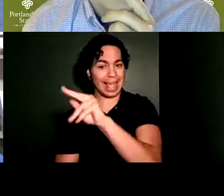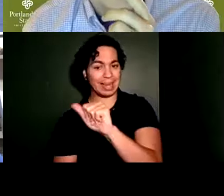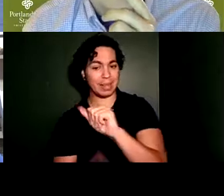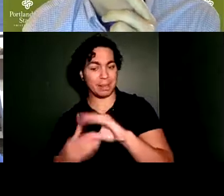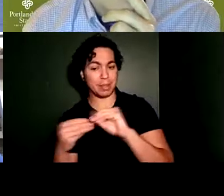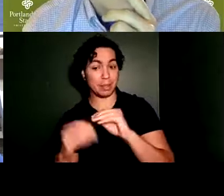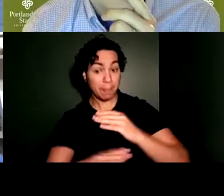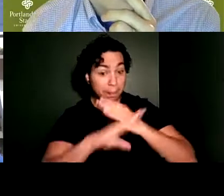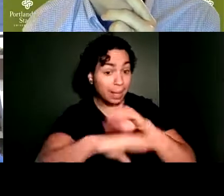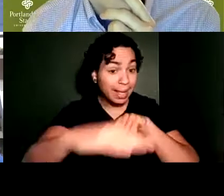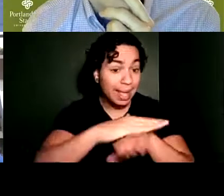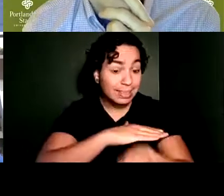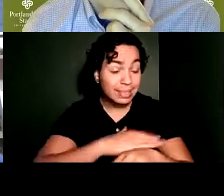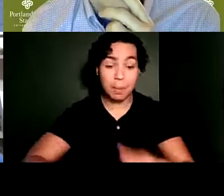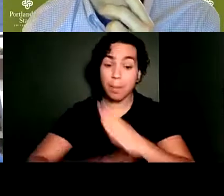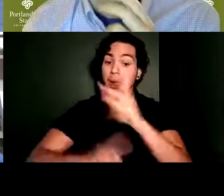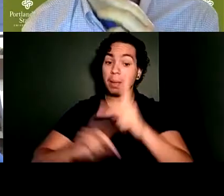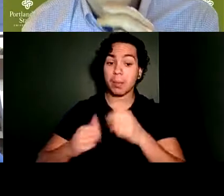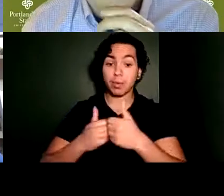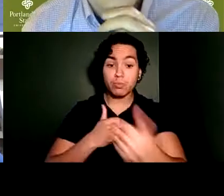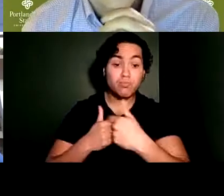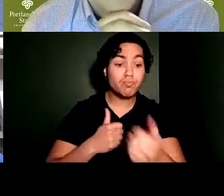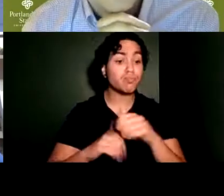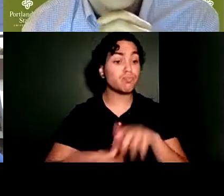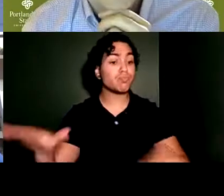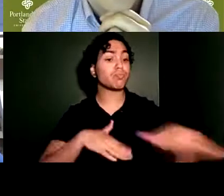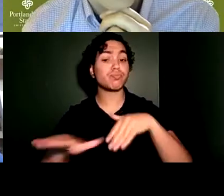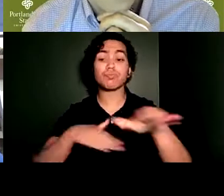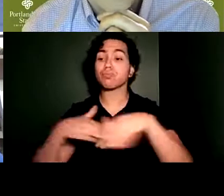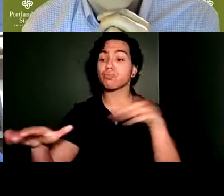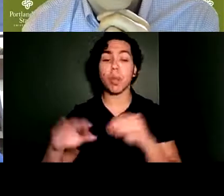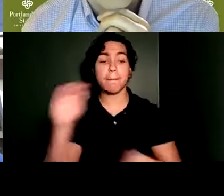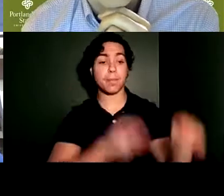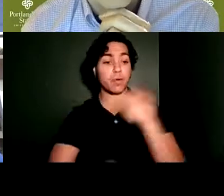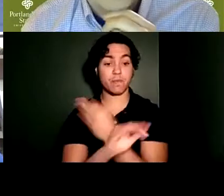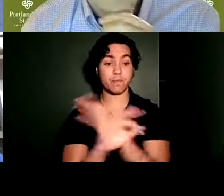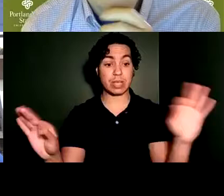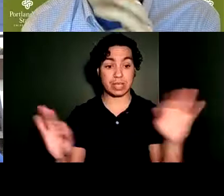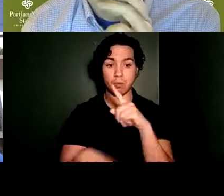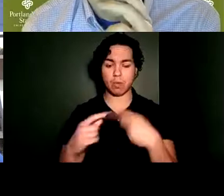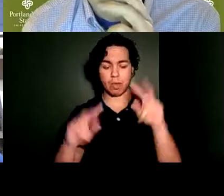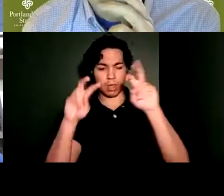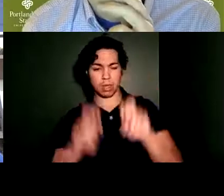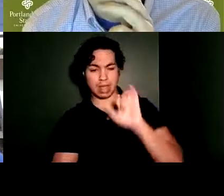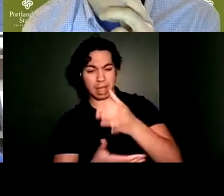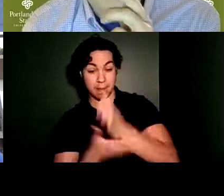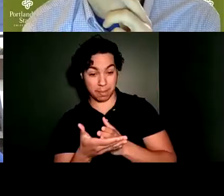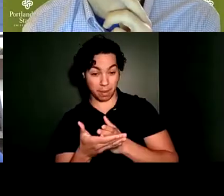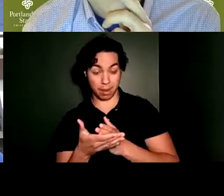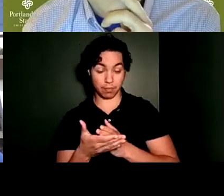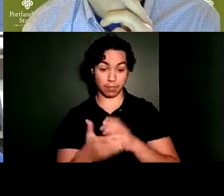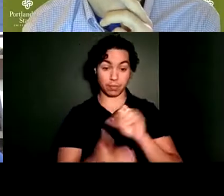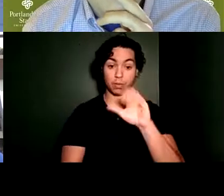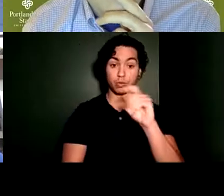Are they impeding people's ability to travel and move freely? And so when we look at just that question, is, are scooters